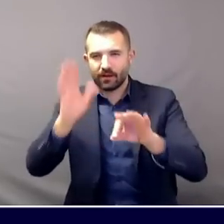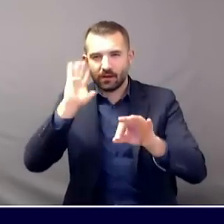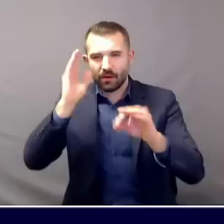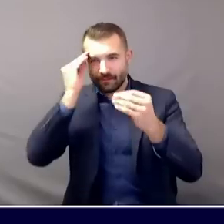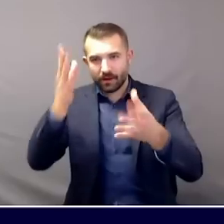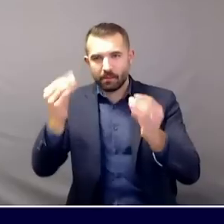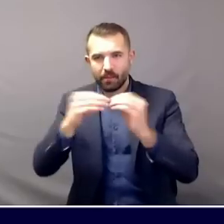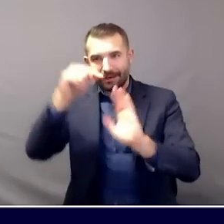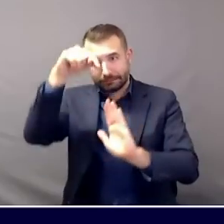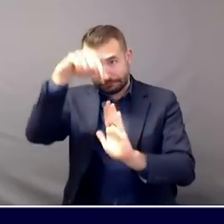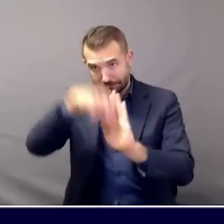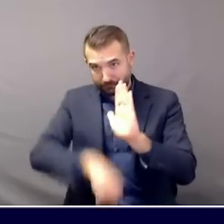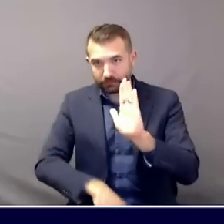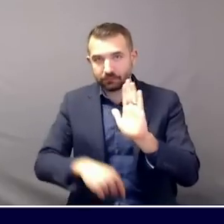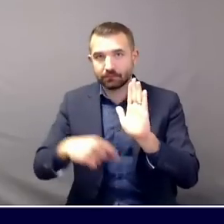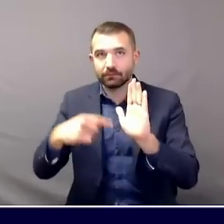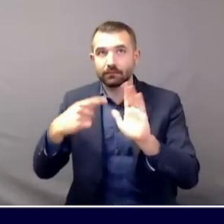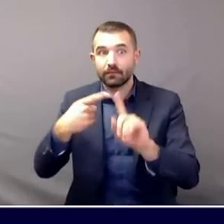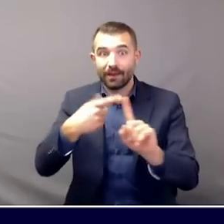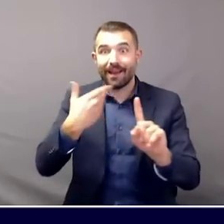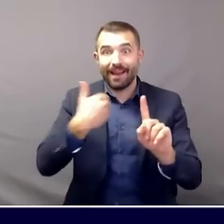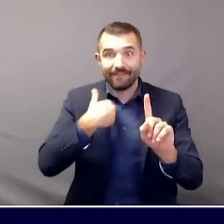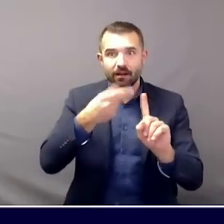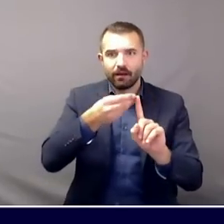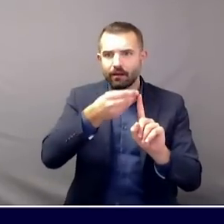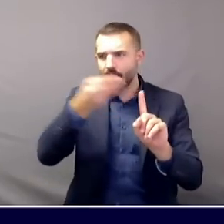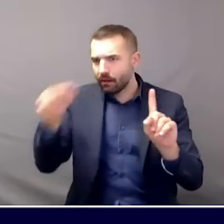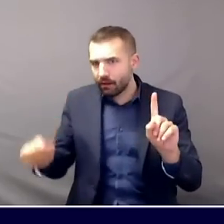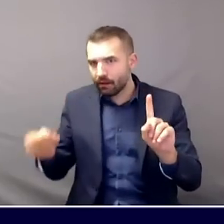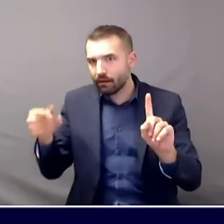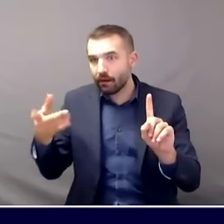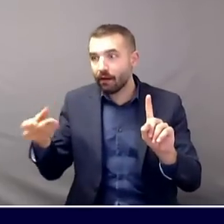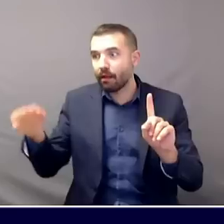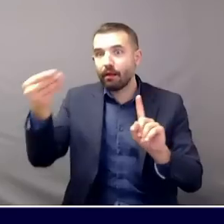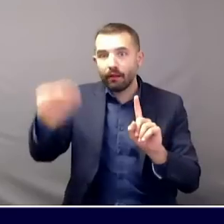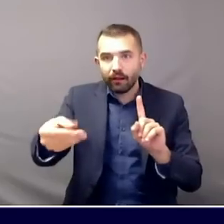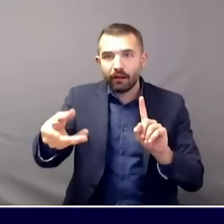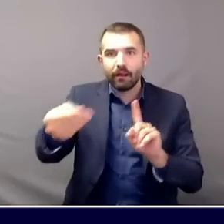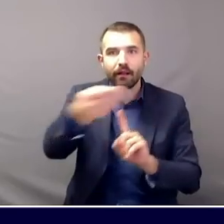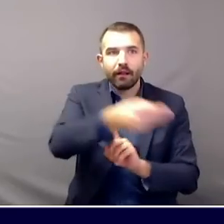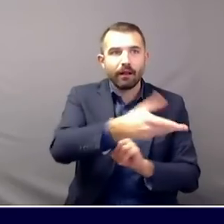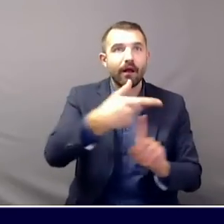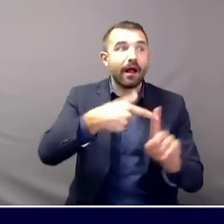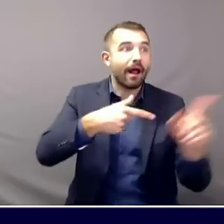events. Thus far, we haven't detected transmission in schools in